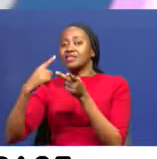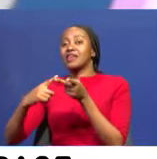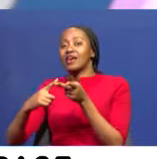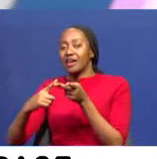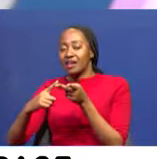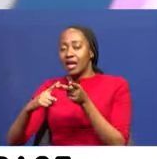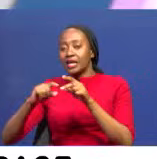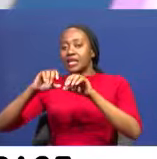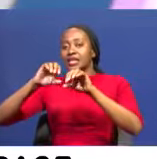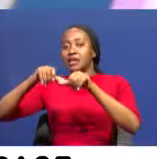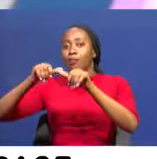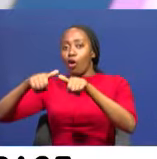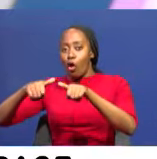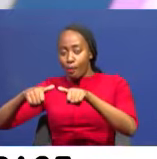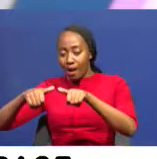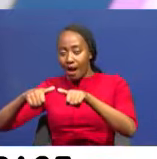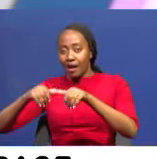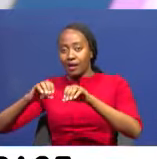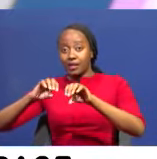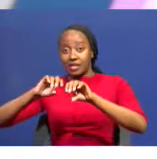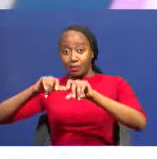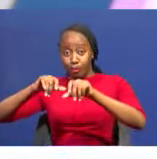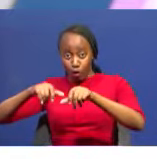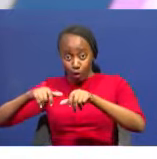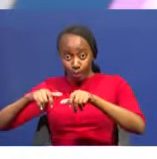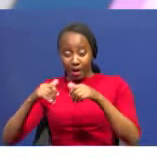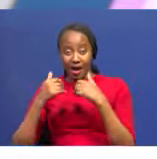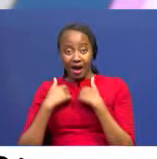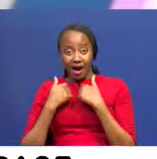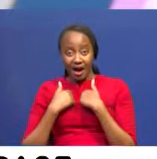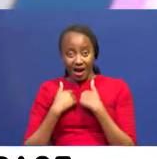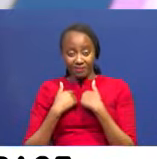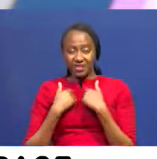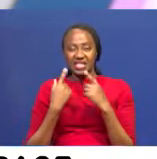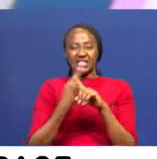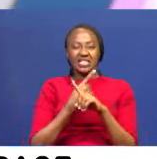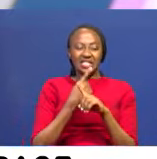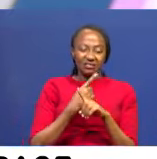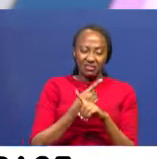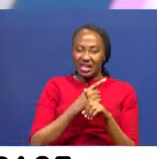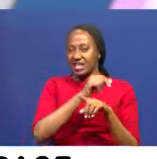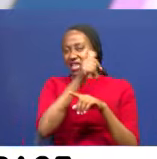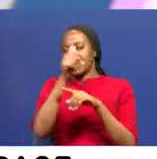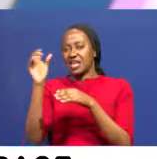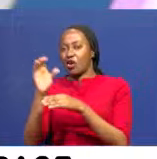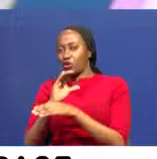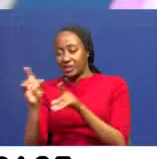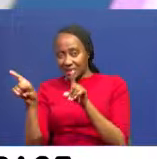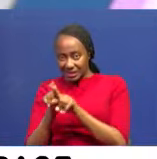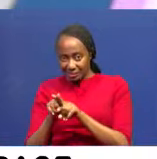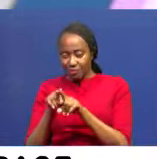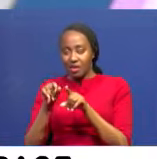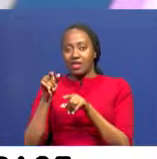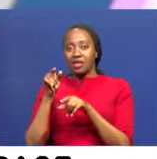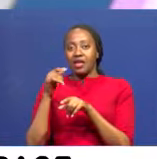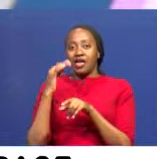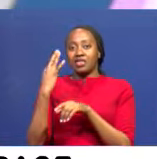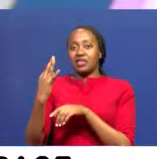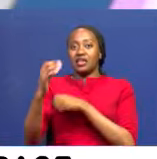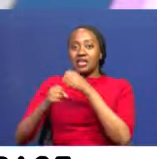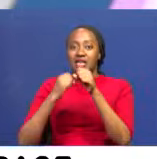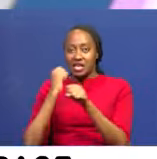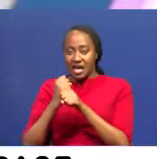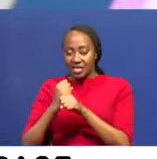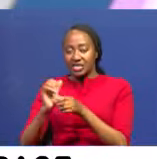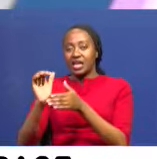holder, who is a diploma holder in pharmacy, just like we have a diploma holder in engineering and all other courses. So they do 3 years and